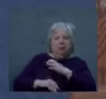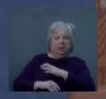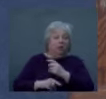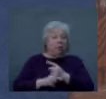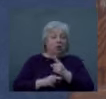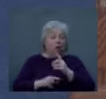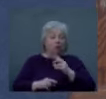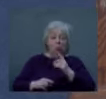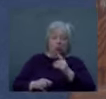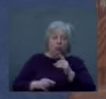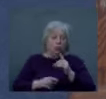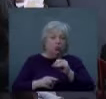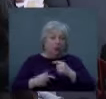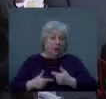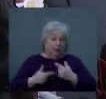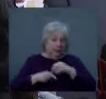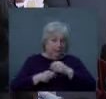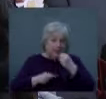in the neighborhoods?